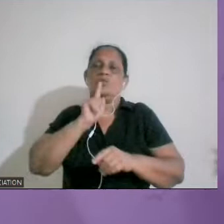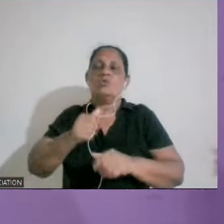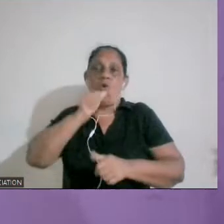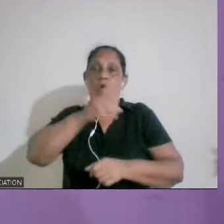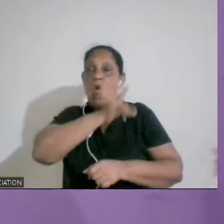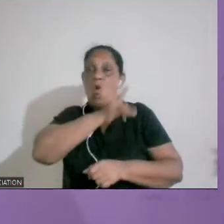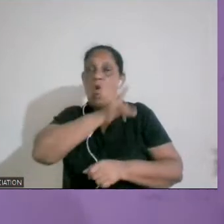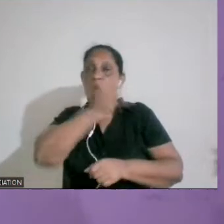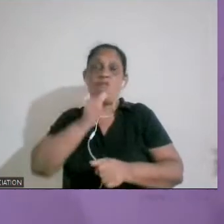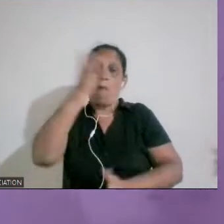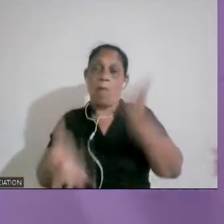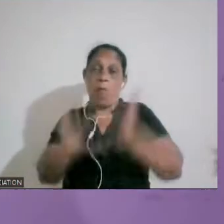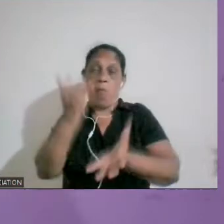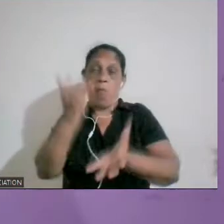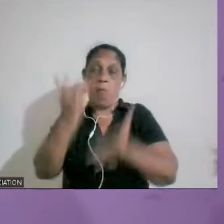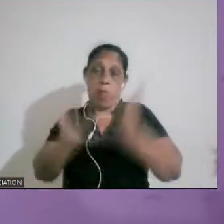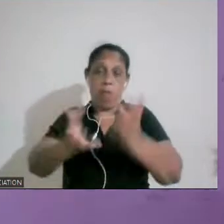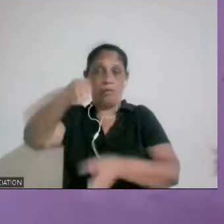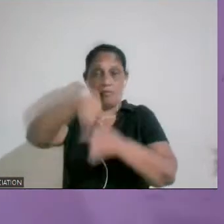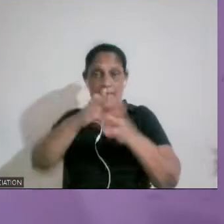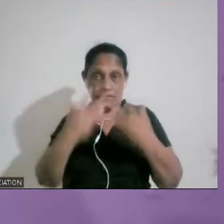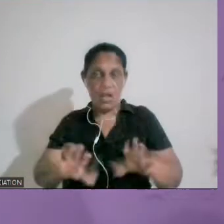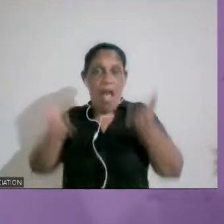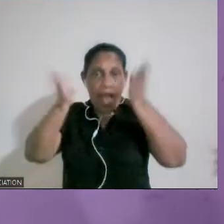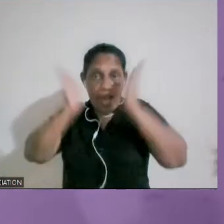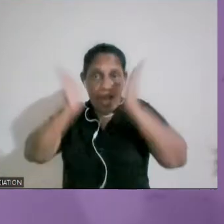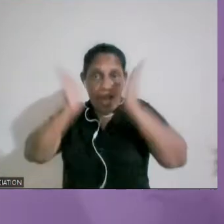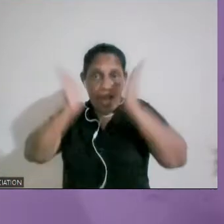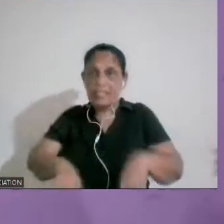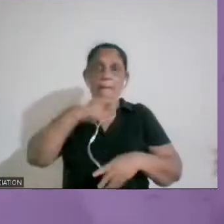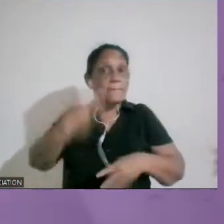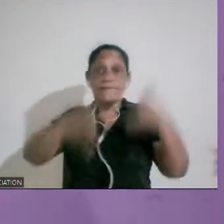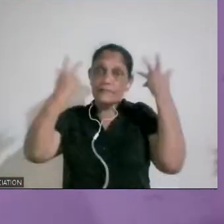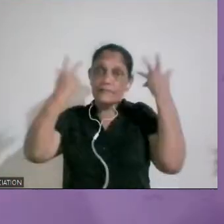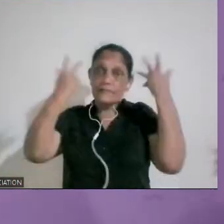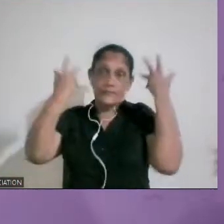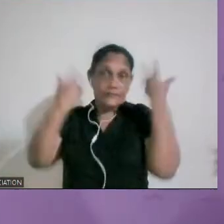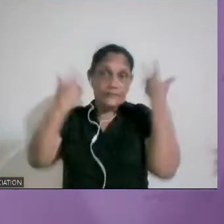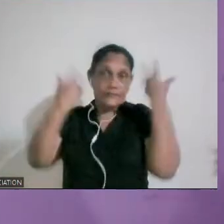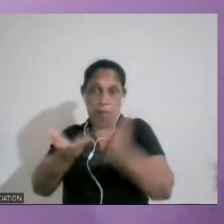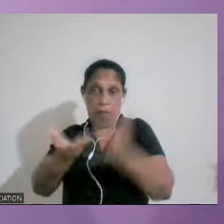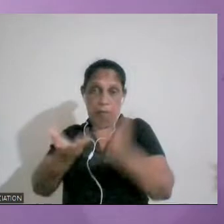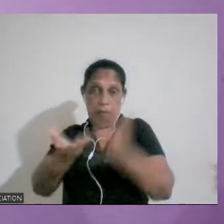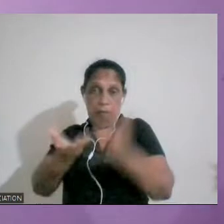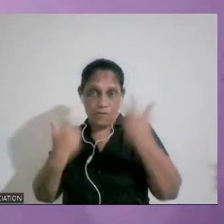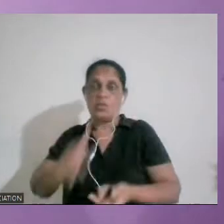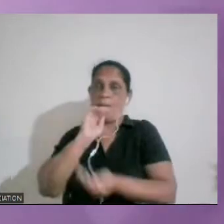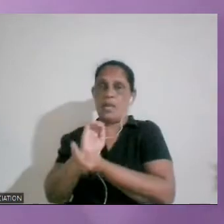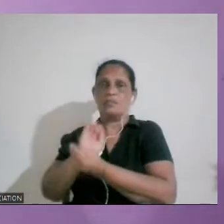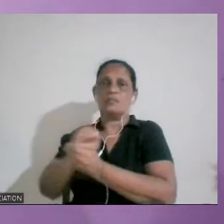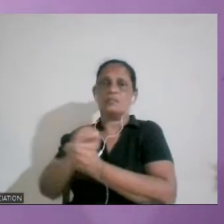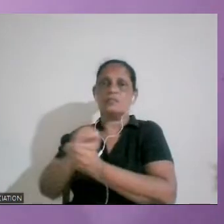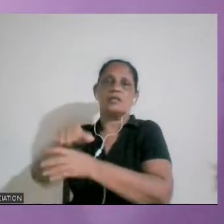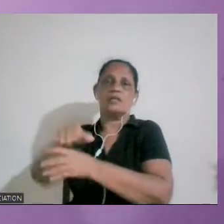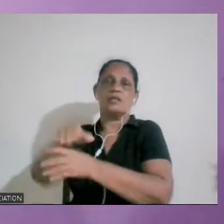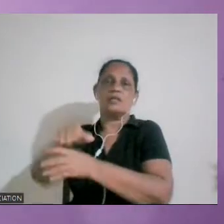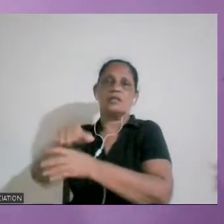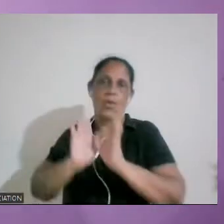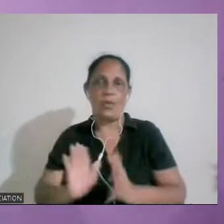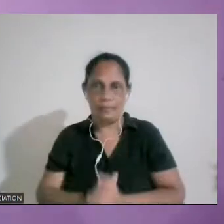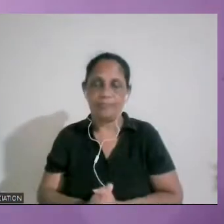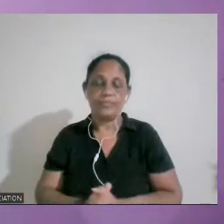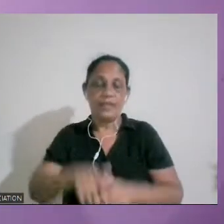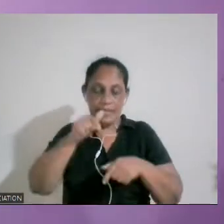you again have to sterilize it and store it in a safe, dry place. This is an eco-friendly option because it's reusable for up to